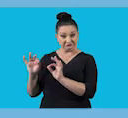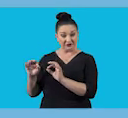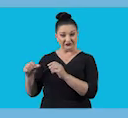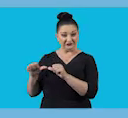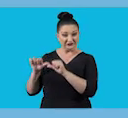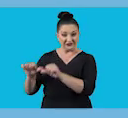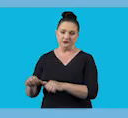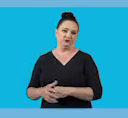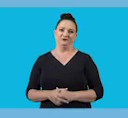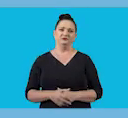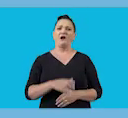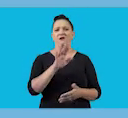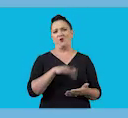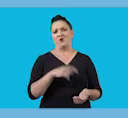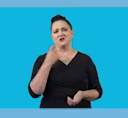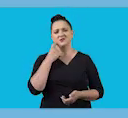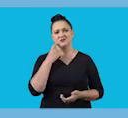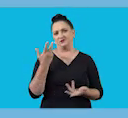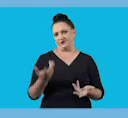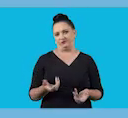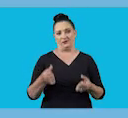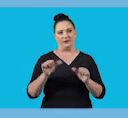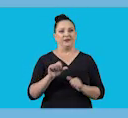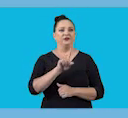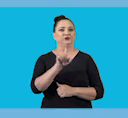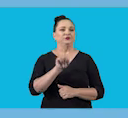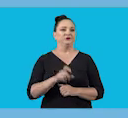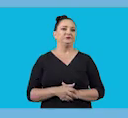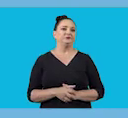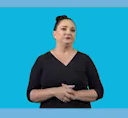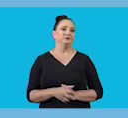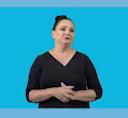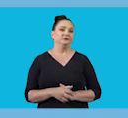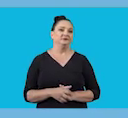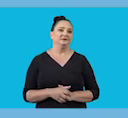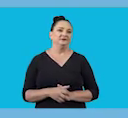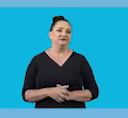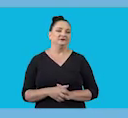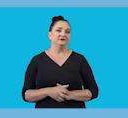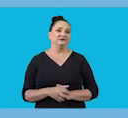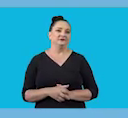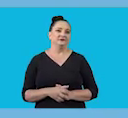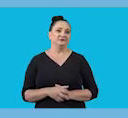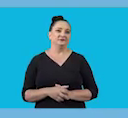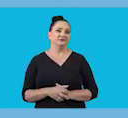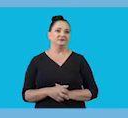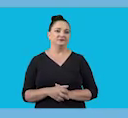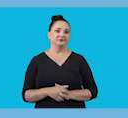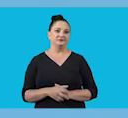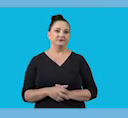volume. Right, that was easy enough. Moving on to the next question now.